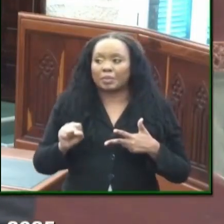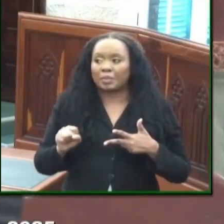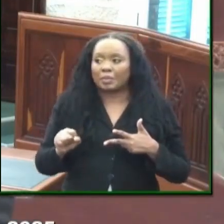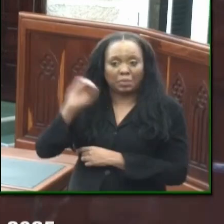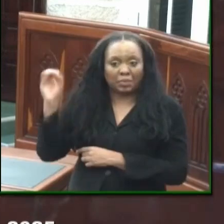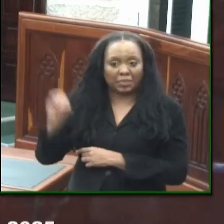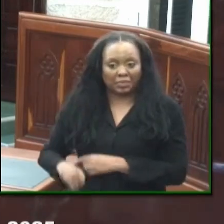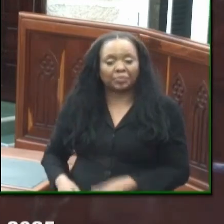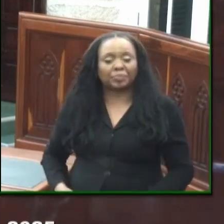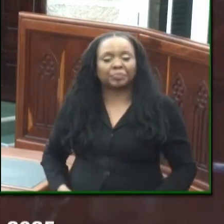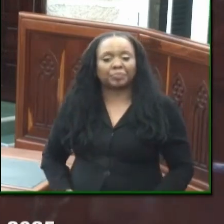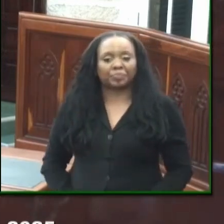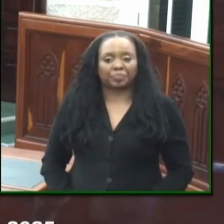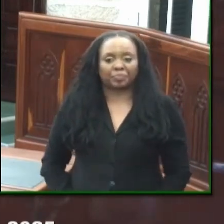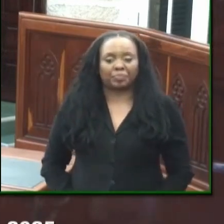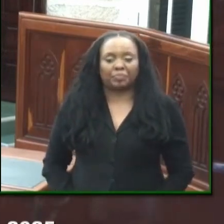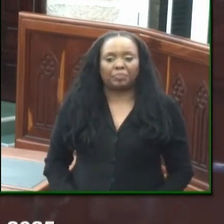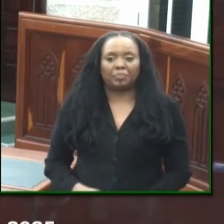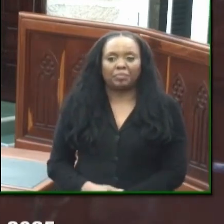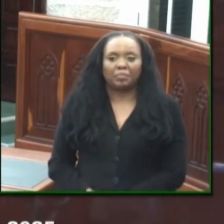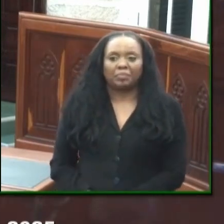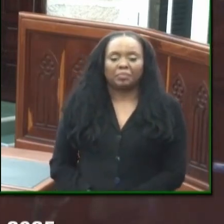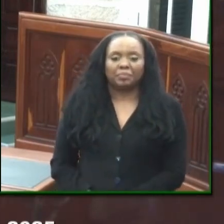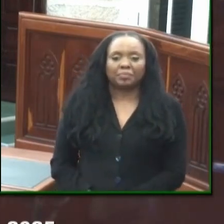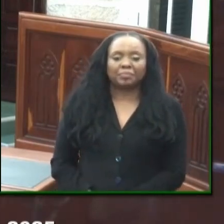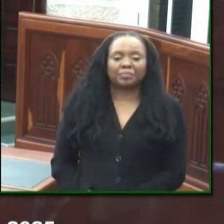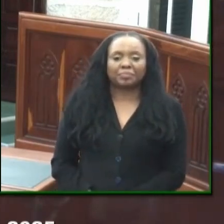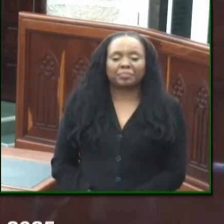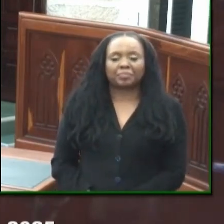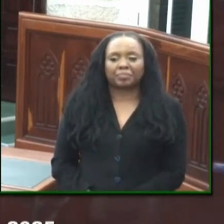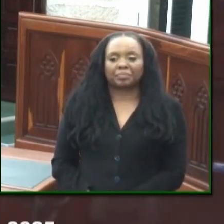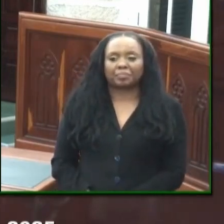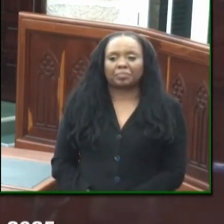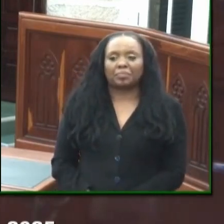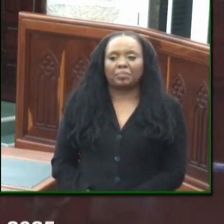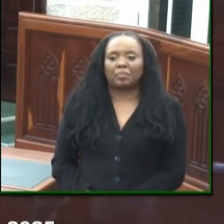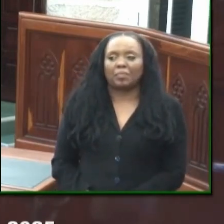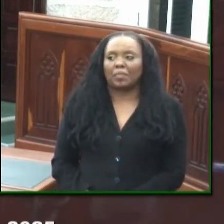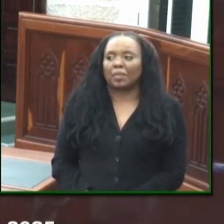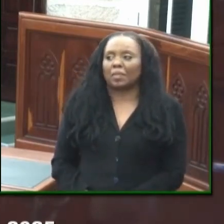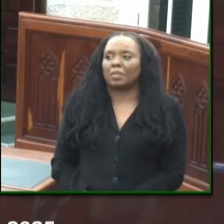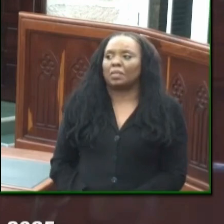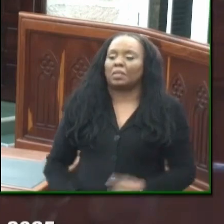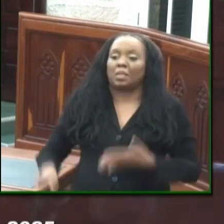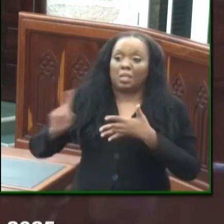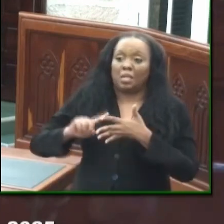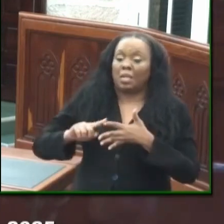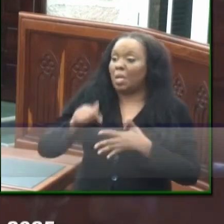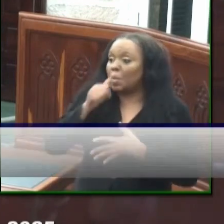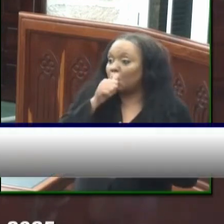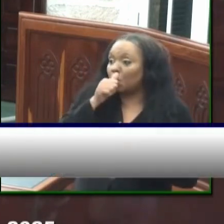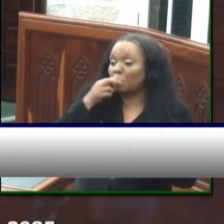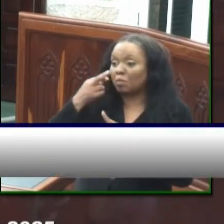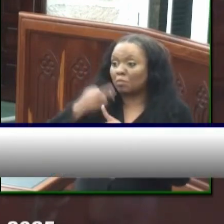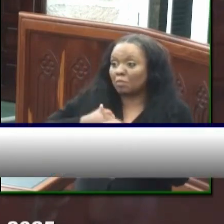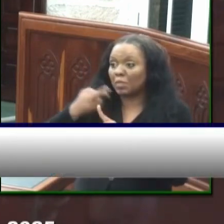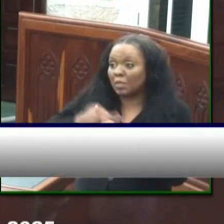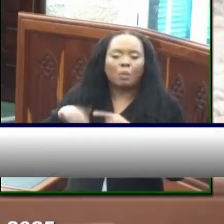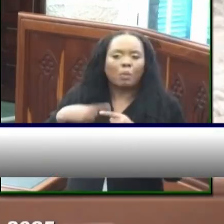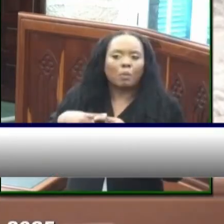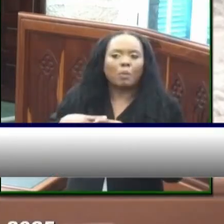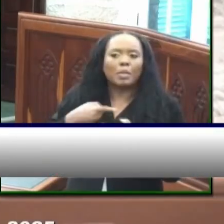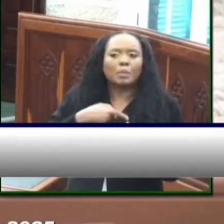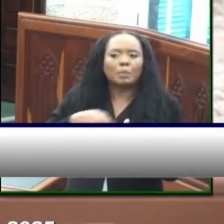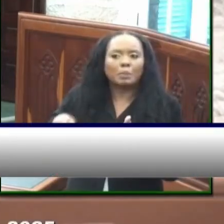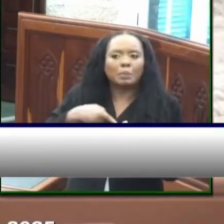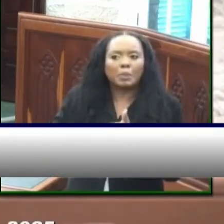landscape. Crime, new hotel projects, and the social safety net debated as the budget continued in